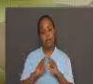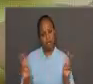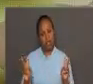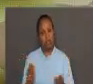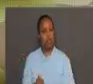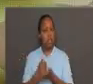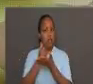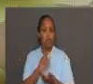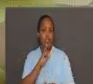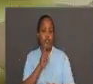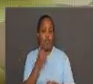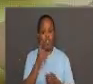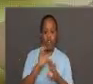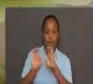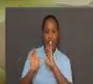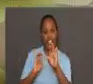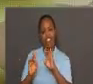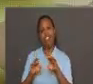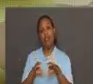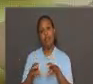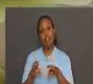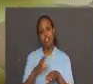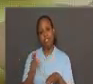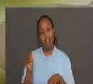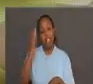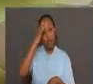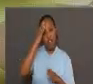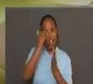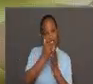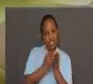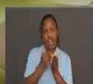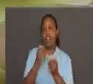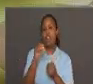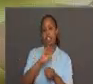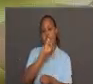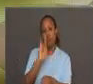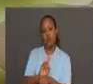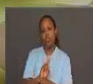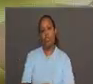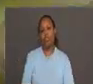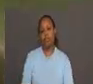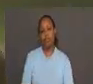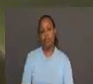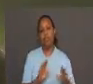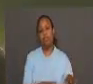Media is very helpful for communicating framed agendas to citizens.